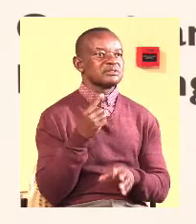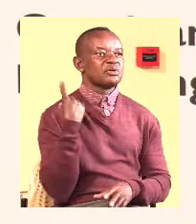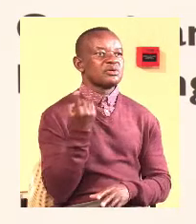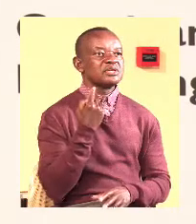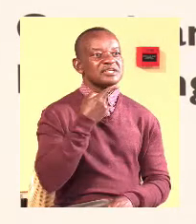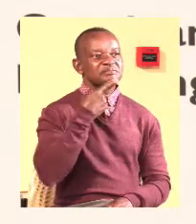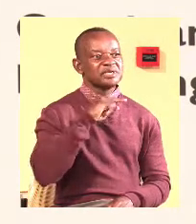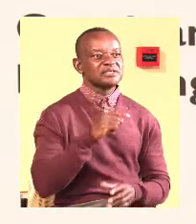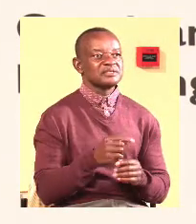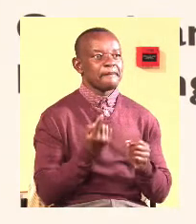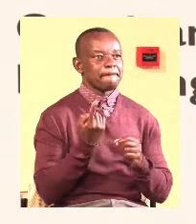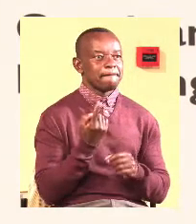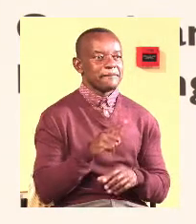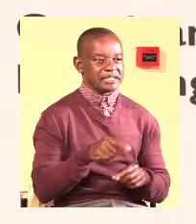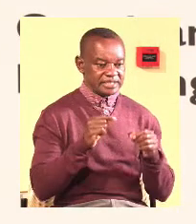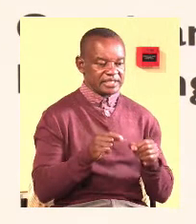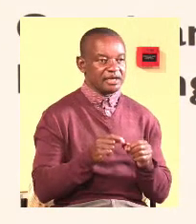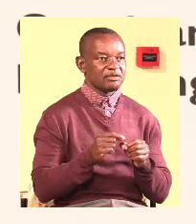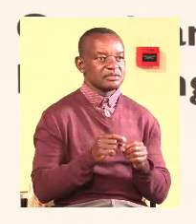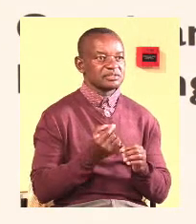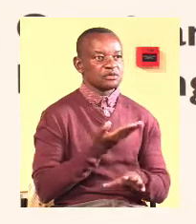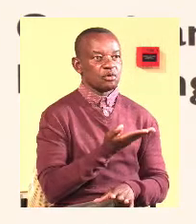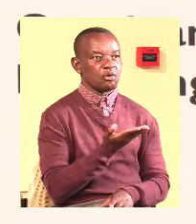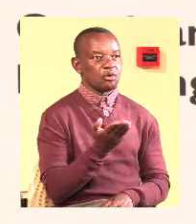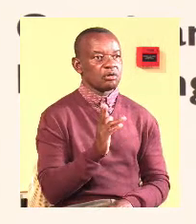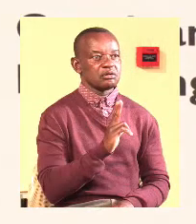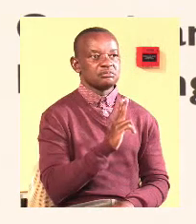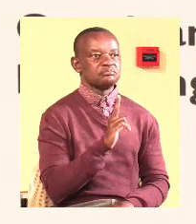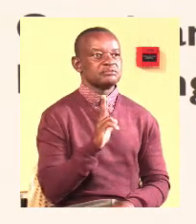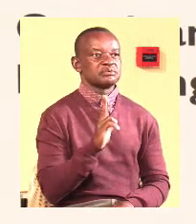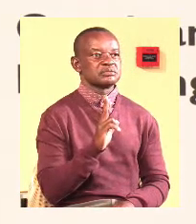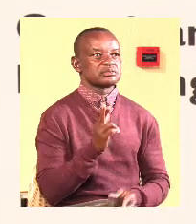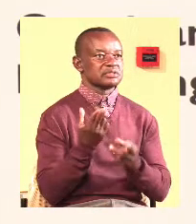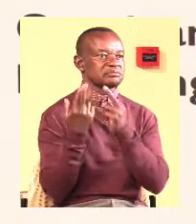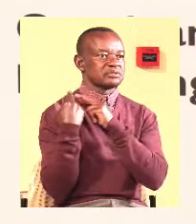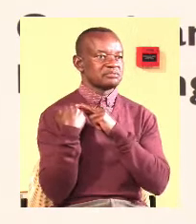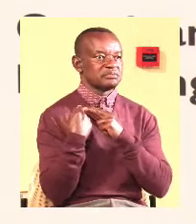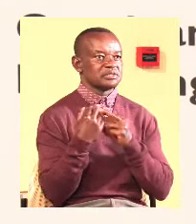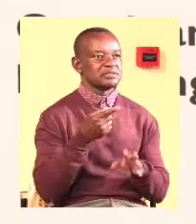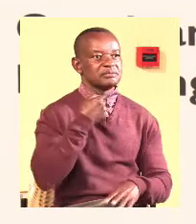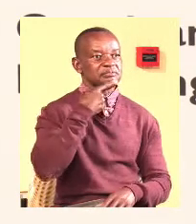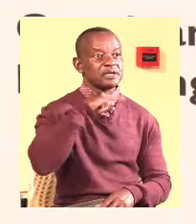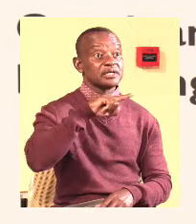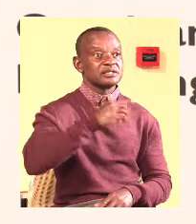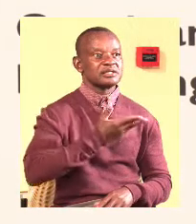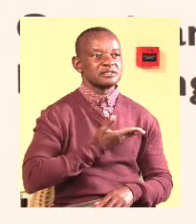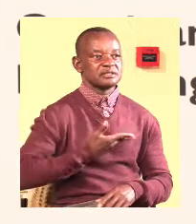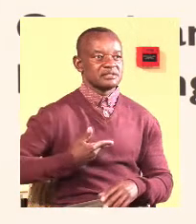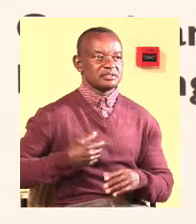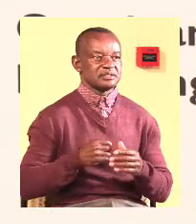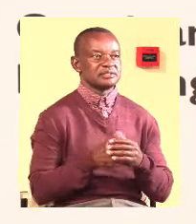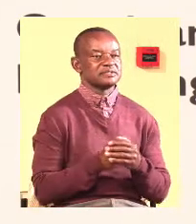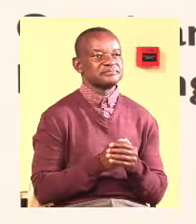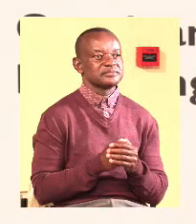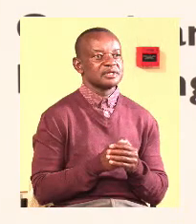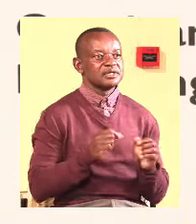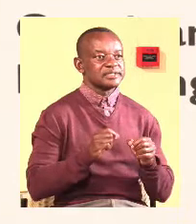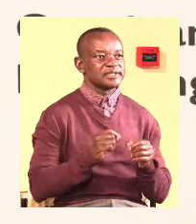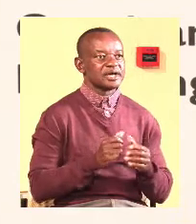states that it has to be everyone's responsibility. I also earlier stated that at the end of the day, who is affected is the